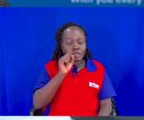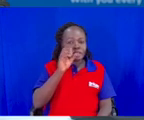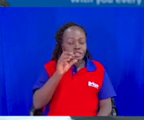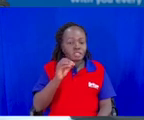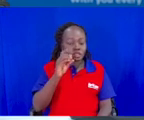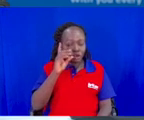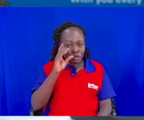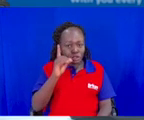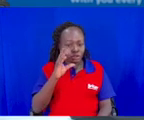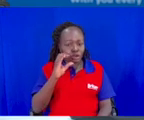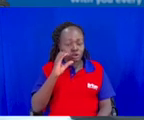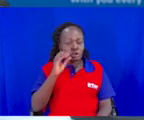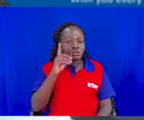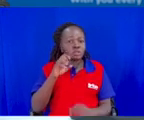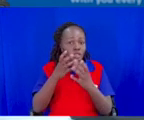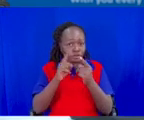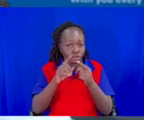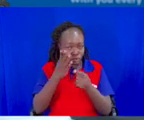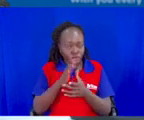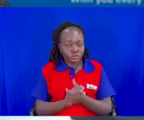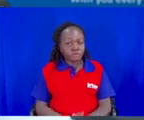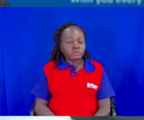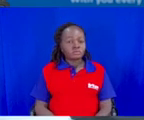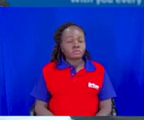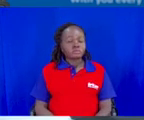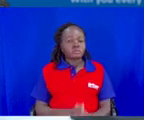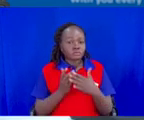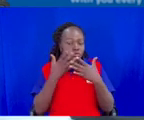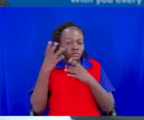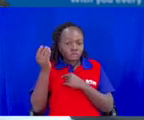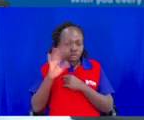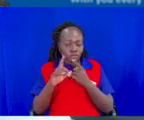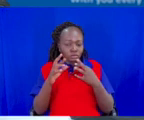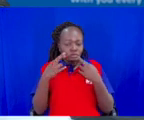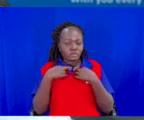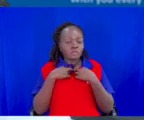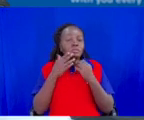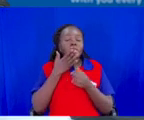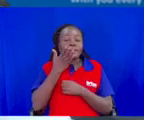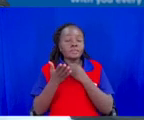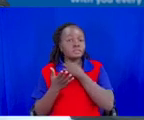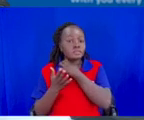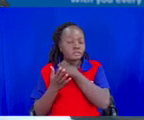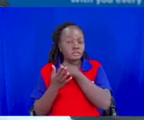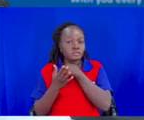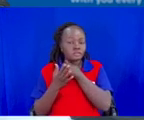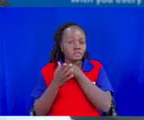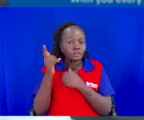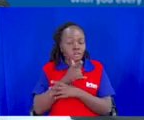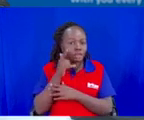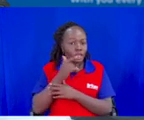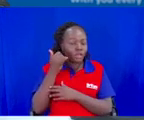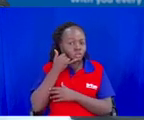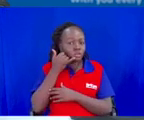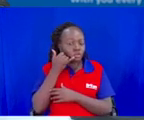code provided. Before we embark to receive and respond to the live telephone